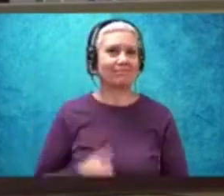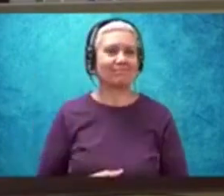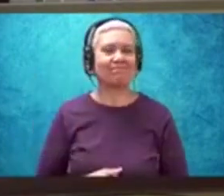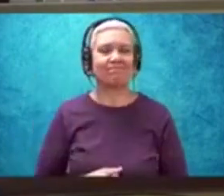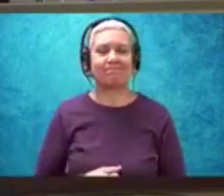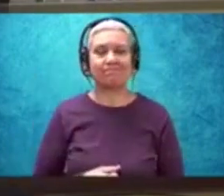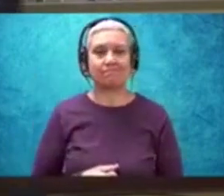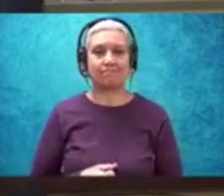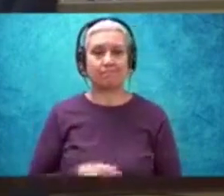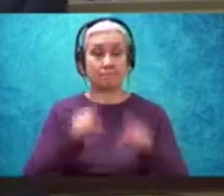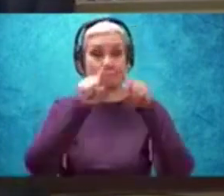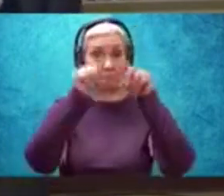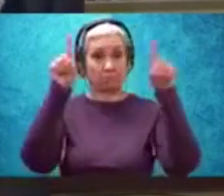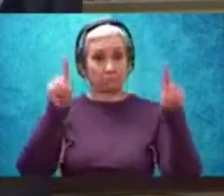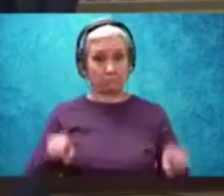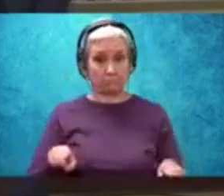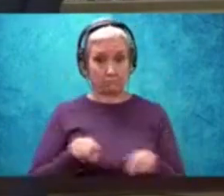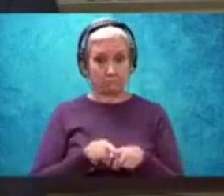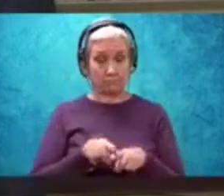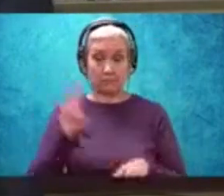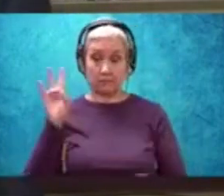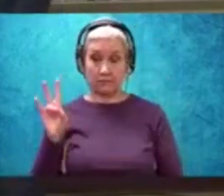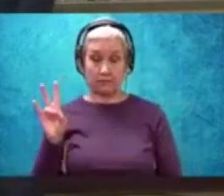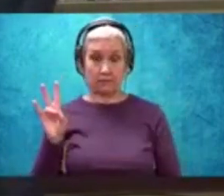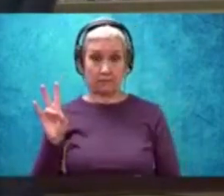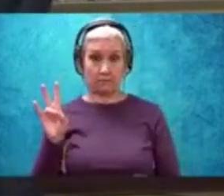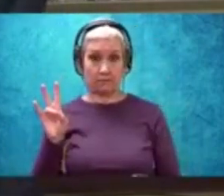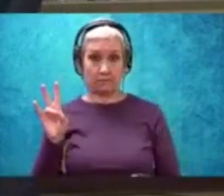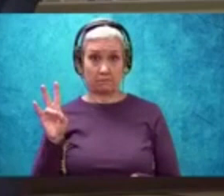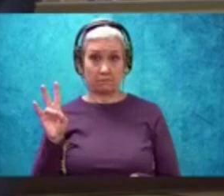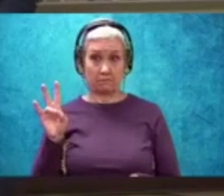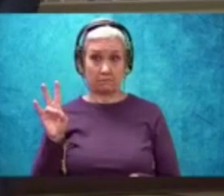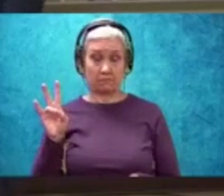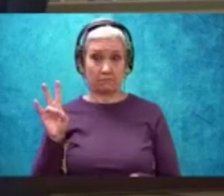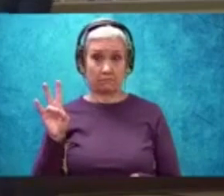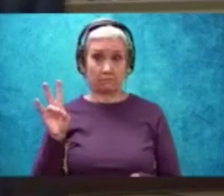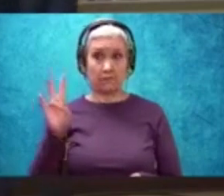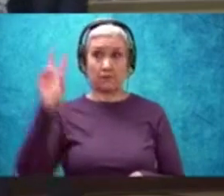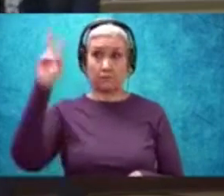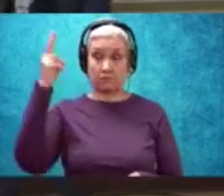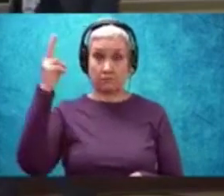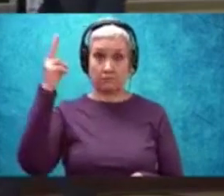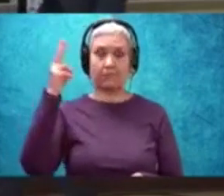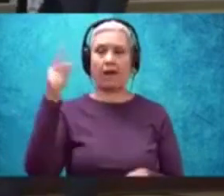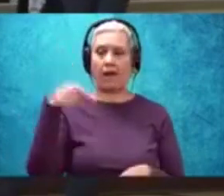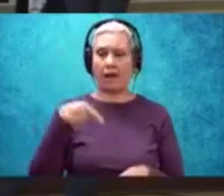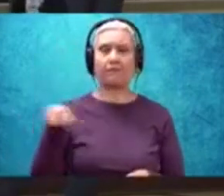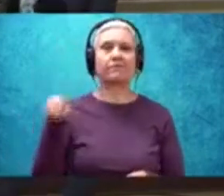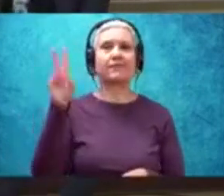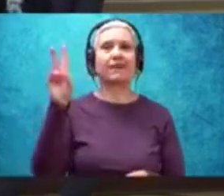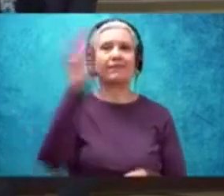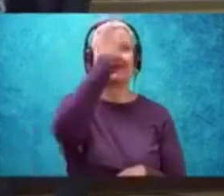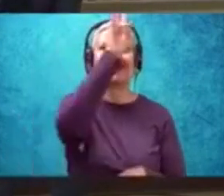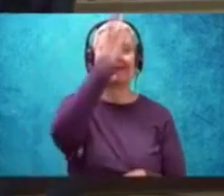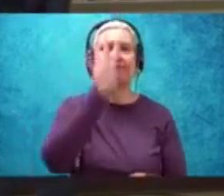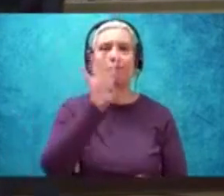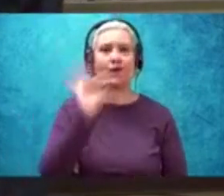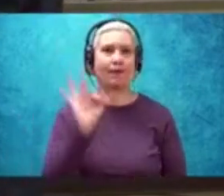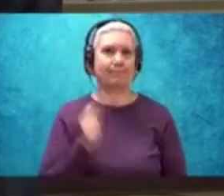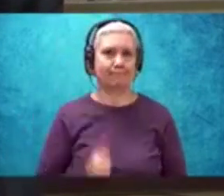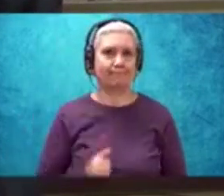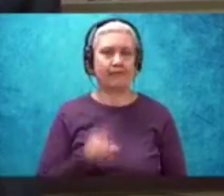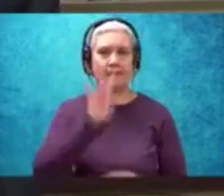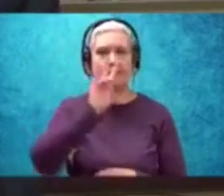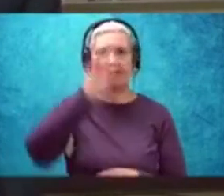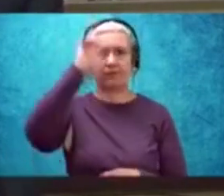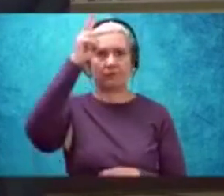square with side lengths of 7, I can represent that area as 7 squared being equal to 49. Or if the